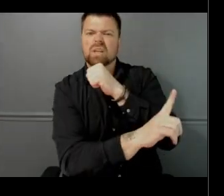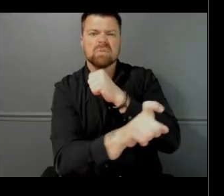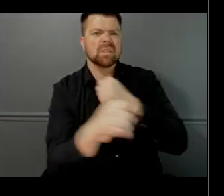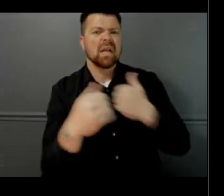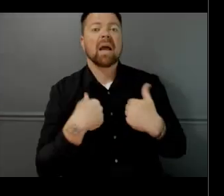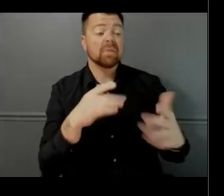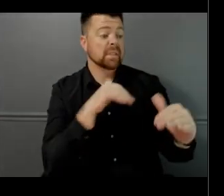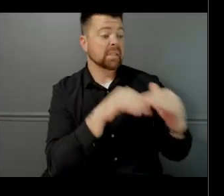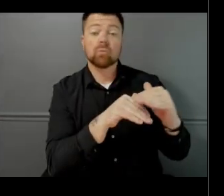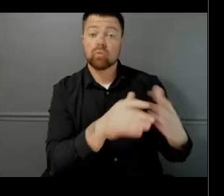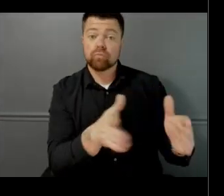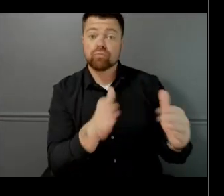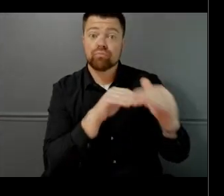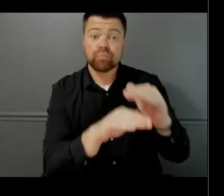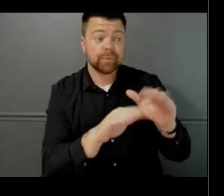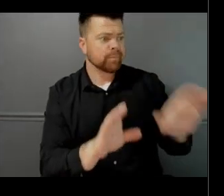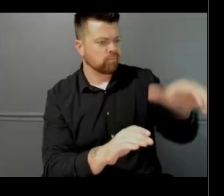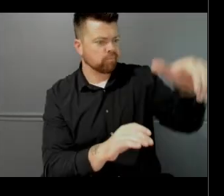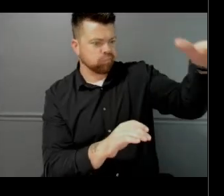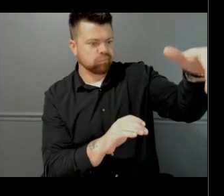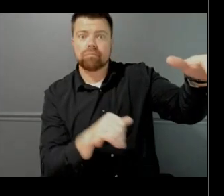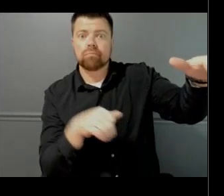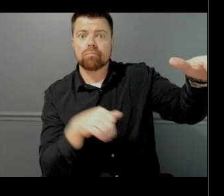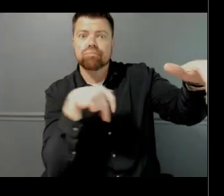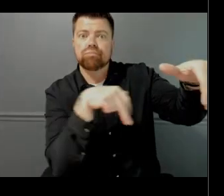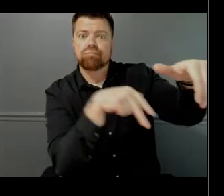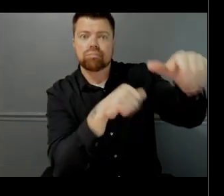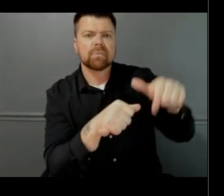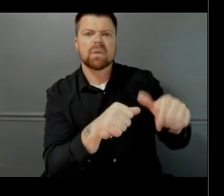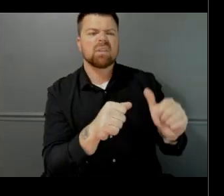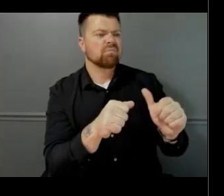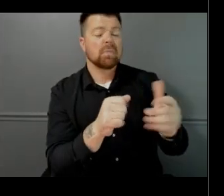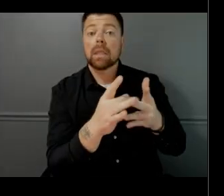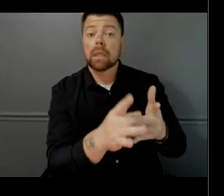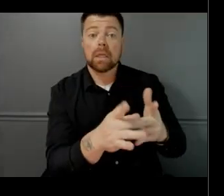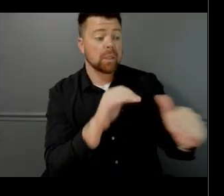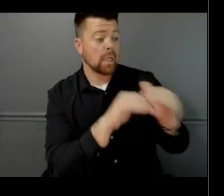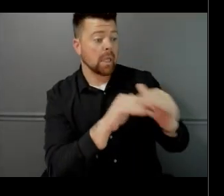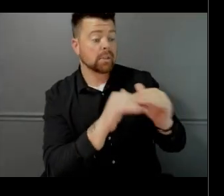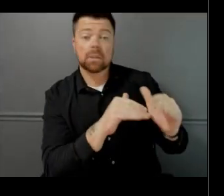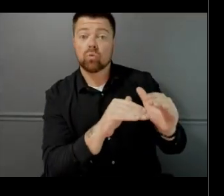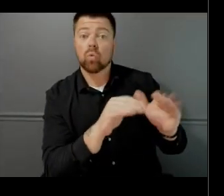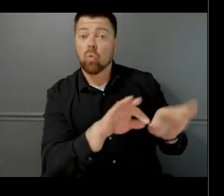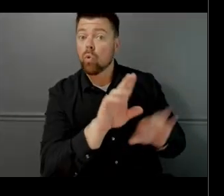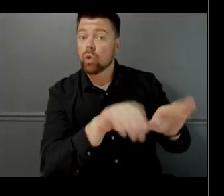the enclosure leading to the door or the opening of the dumpster.